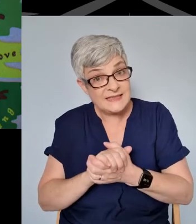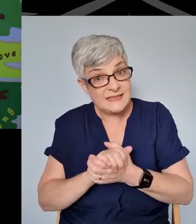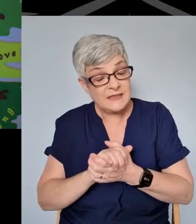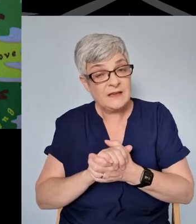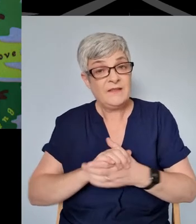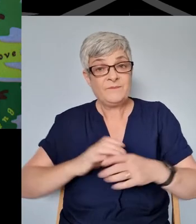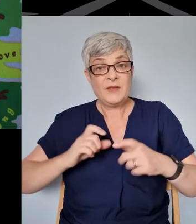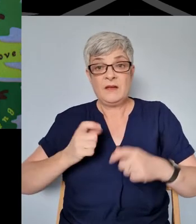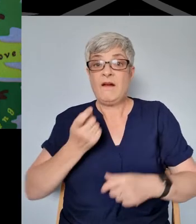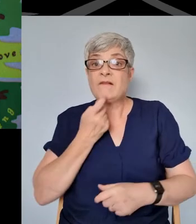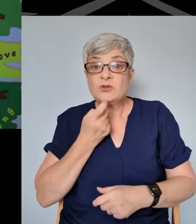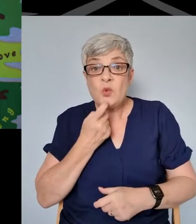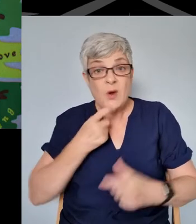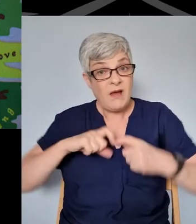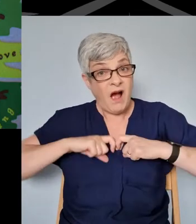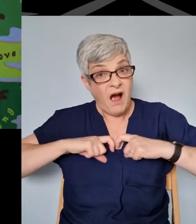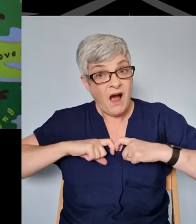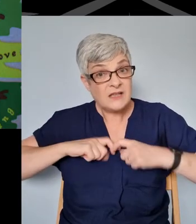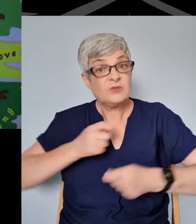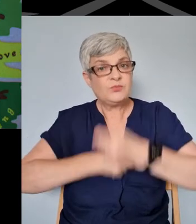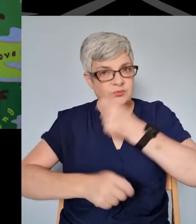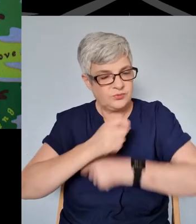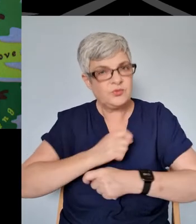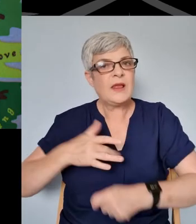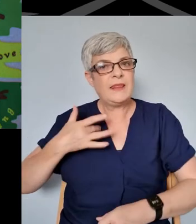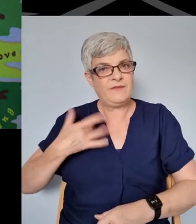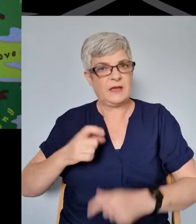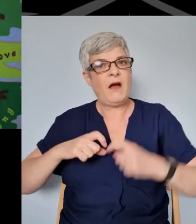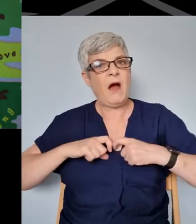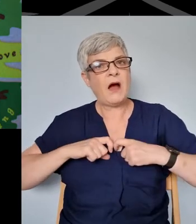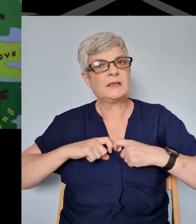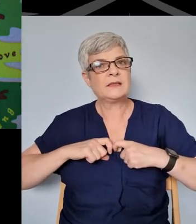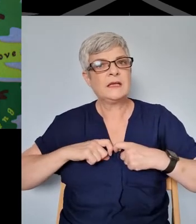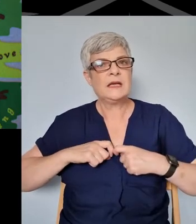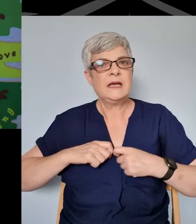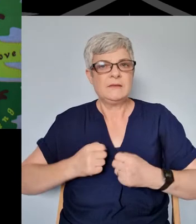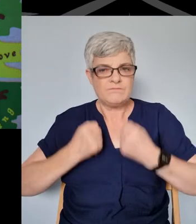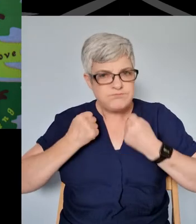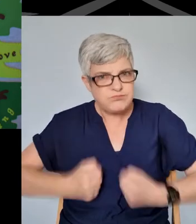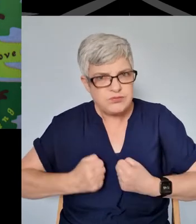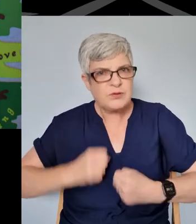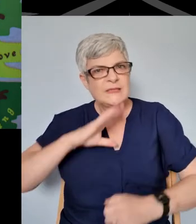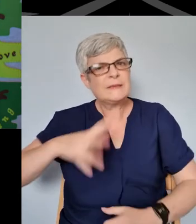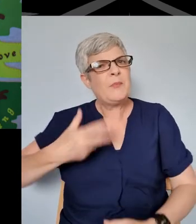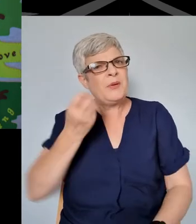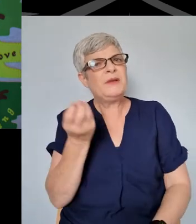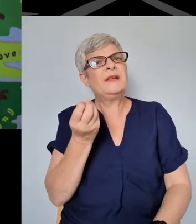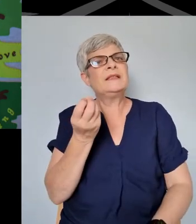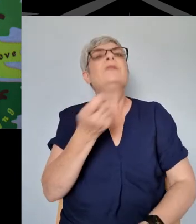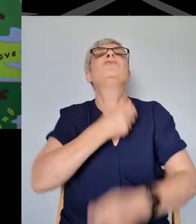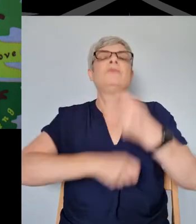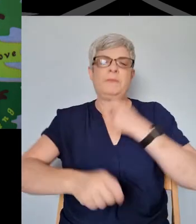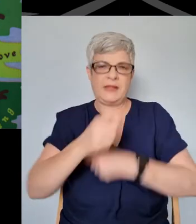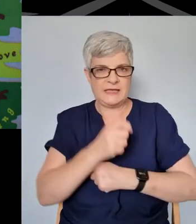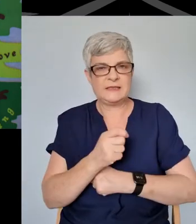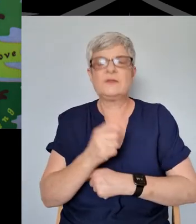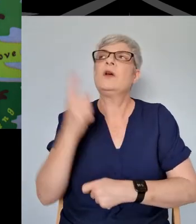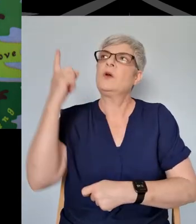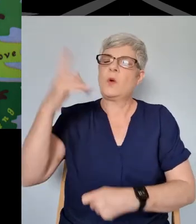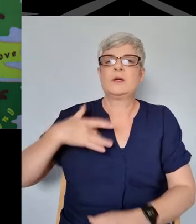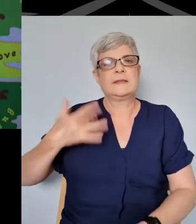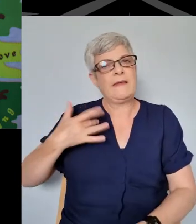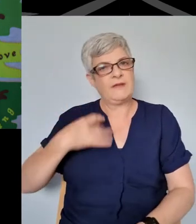be replaced with new living hearts. The old stubborn spirits replaced with God's life-giving spirit.